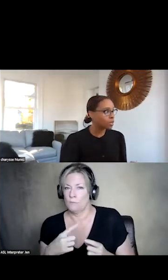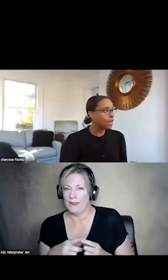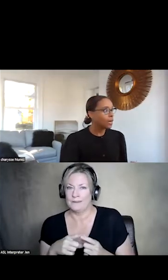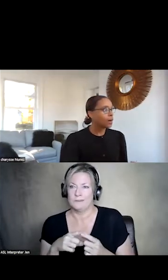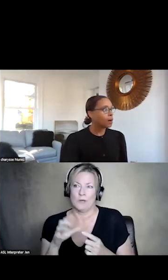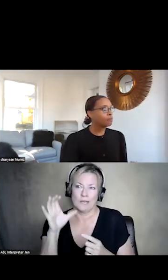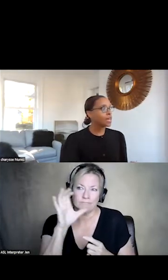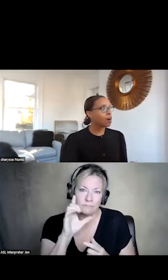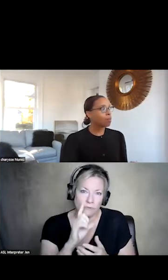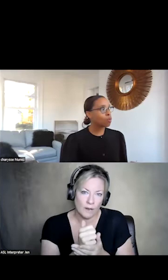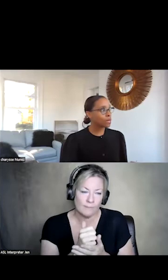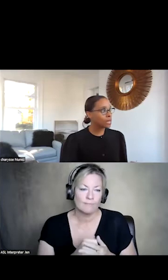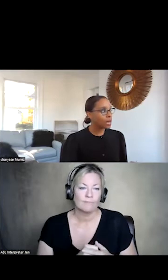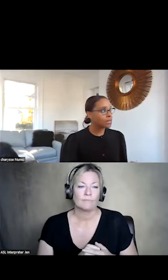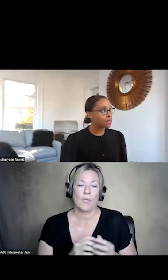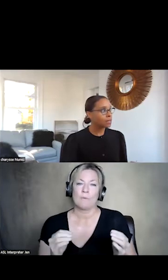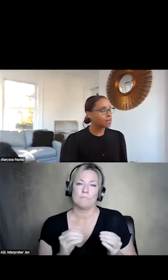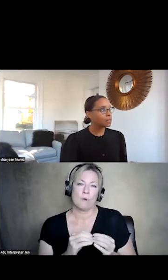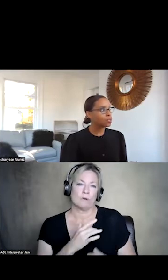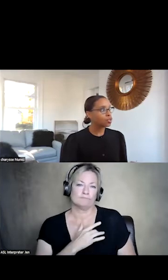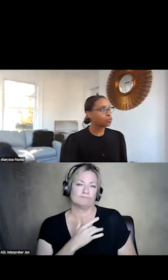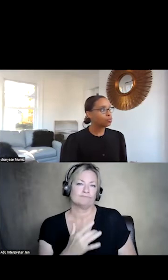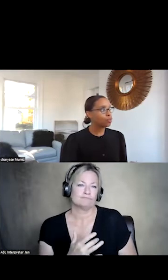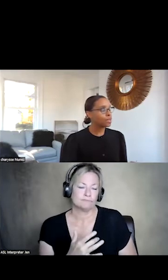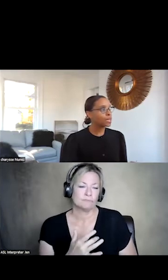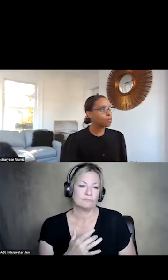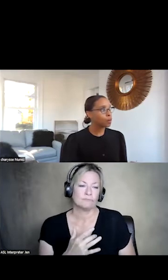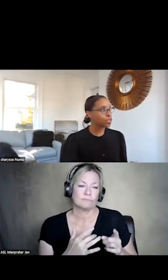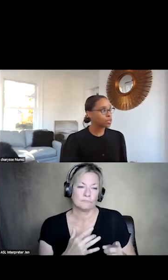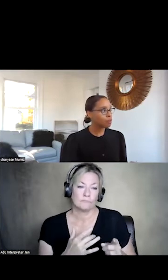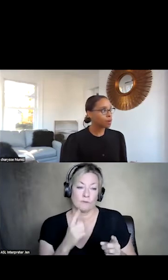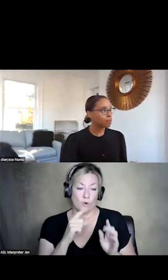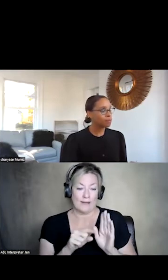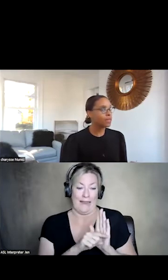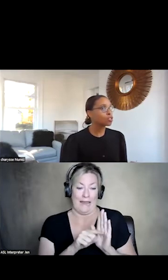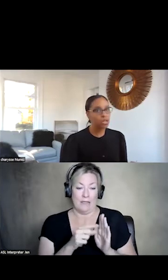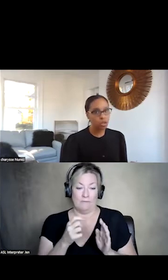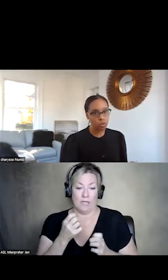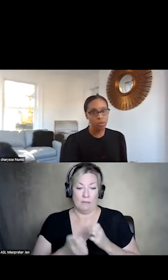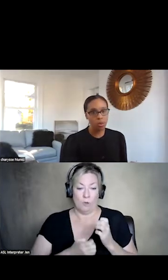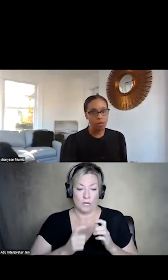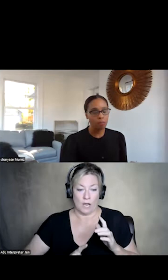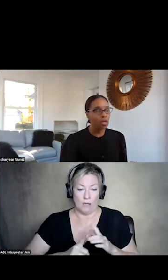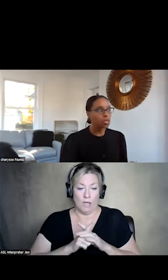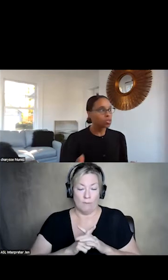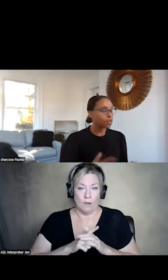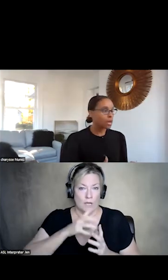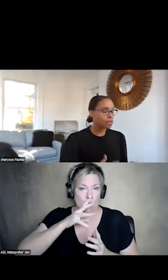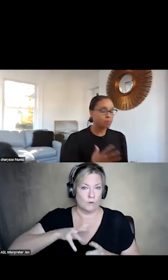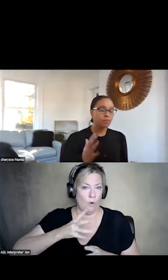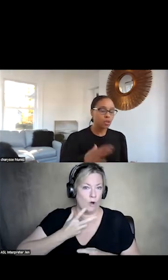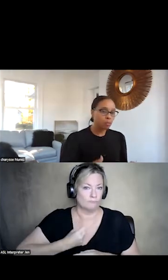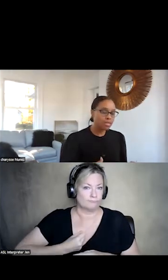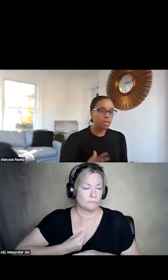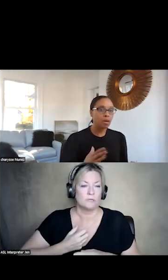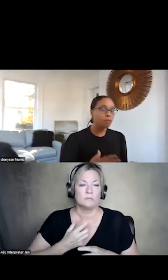out? They are more inclined, again, to, when negative emotions come up, they try to ignore them. So the